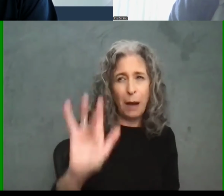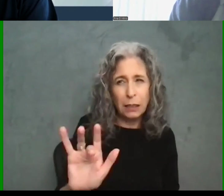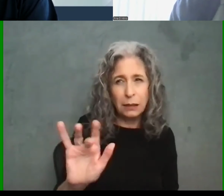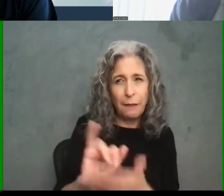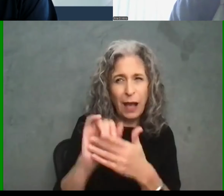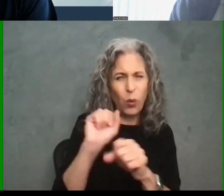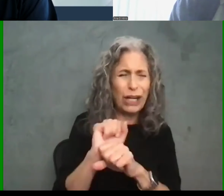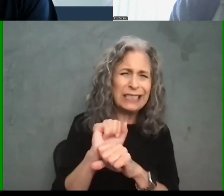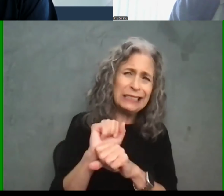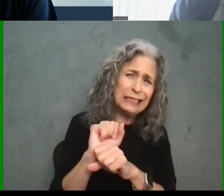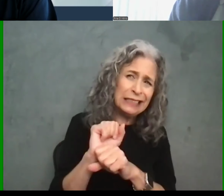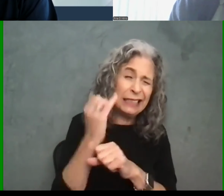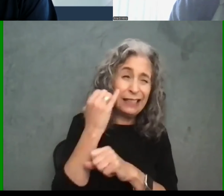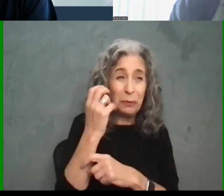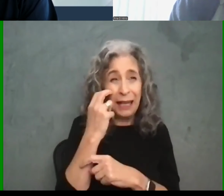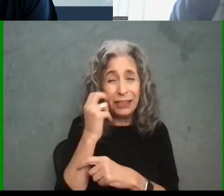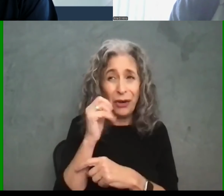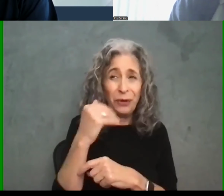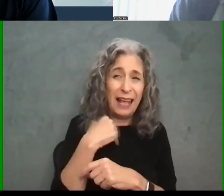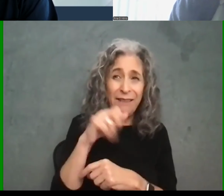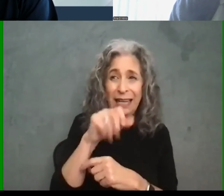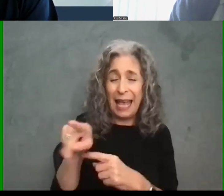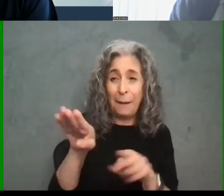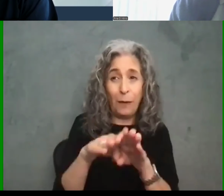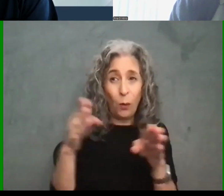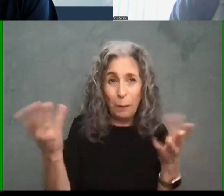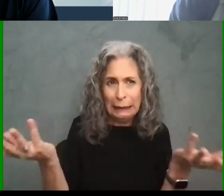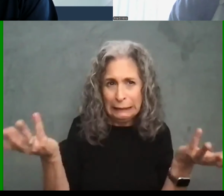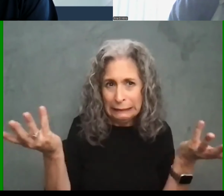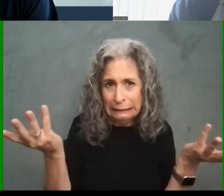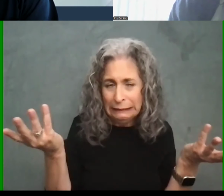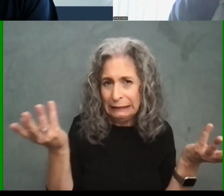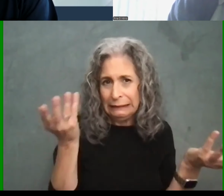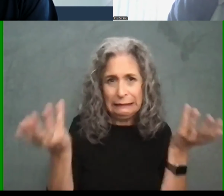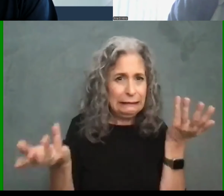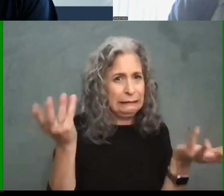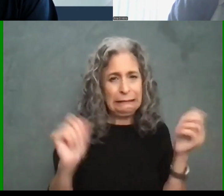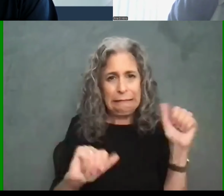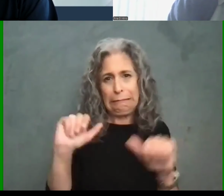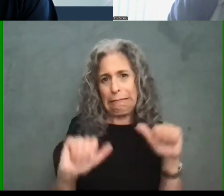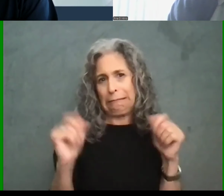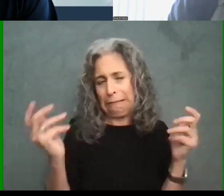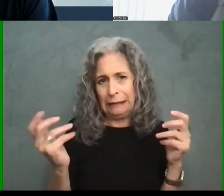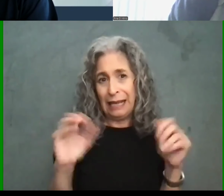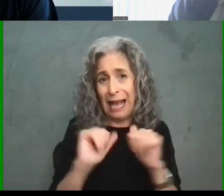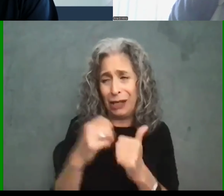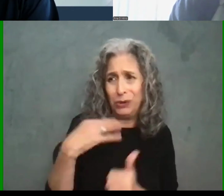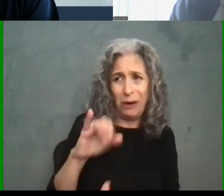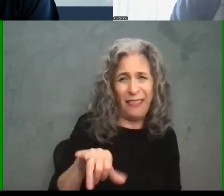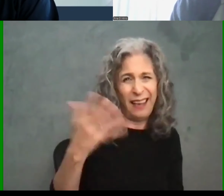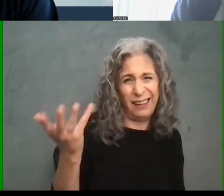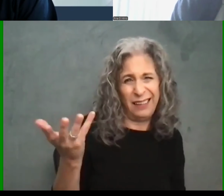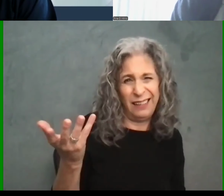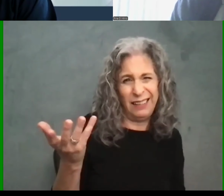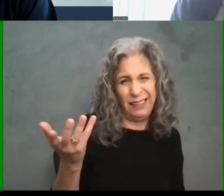work, if you're blind and you don't have the app open, um, how do you score that?